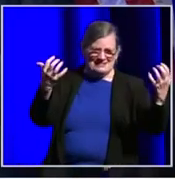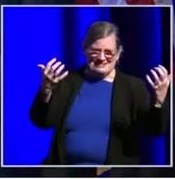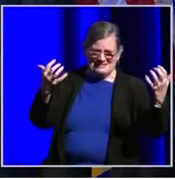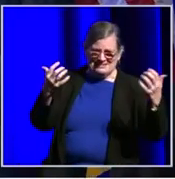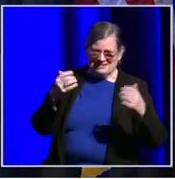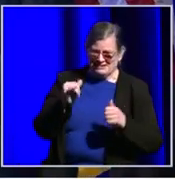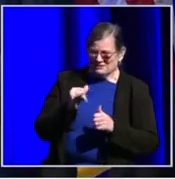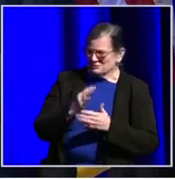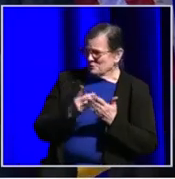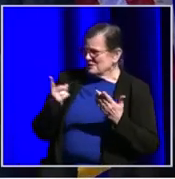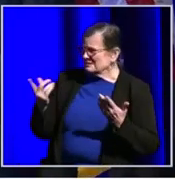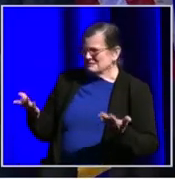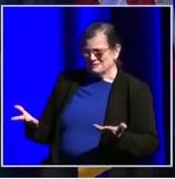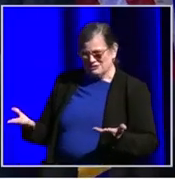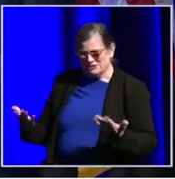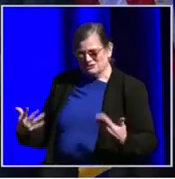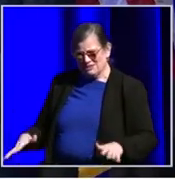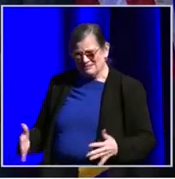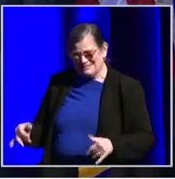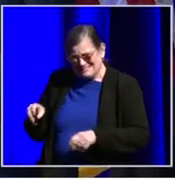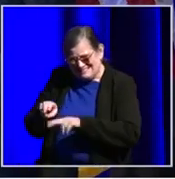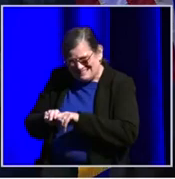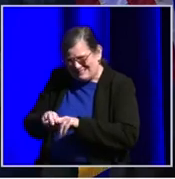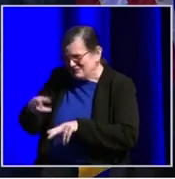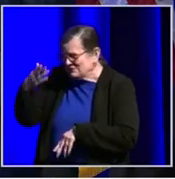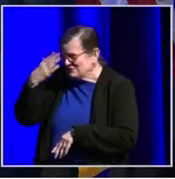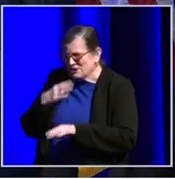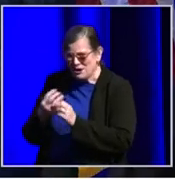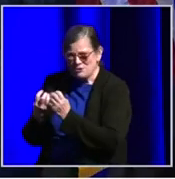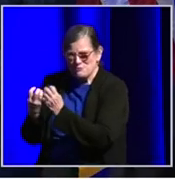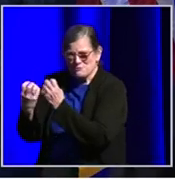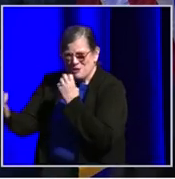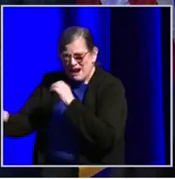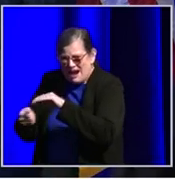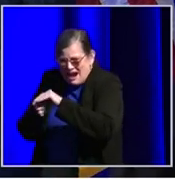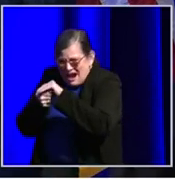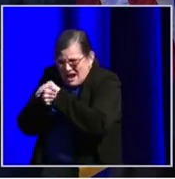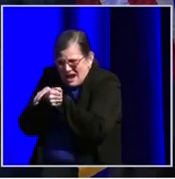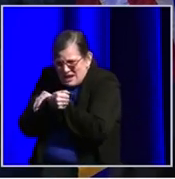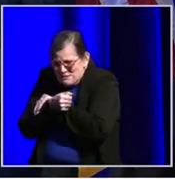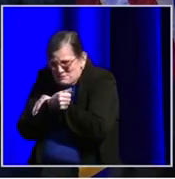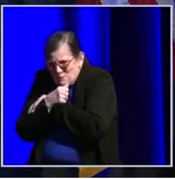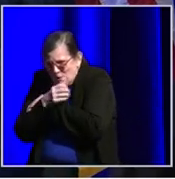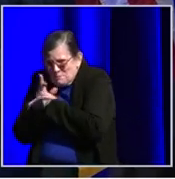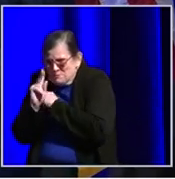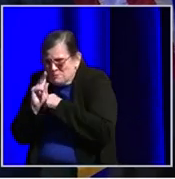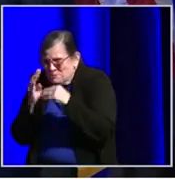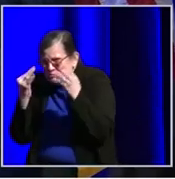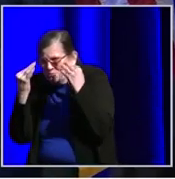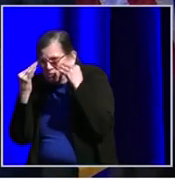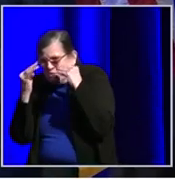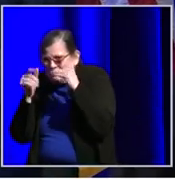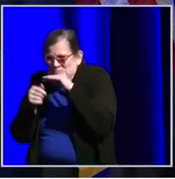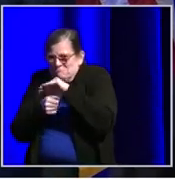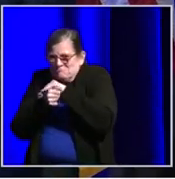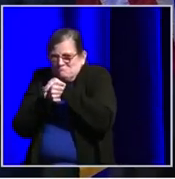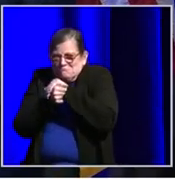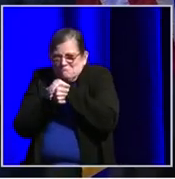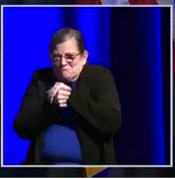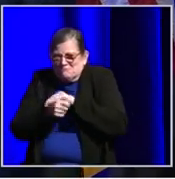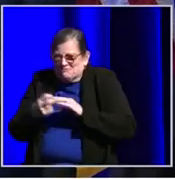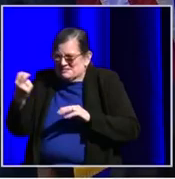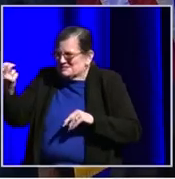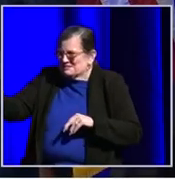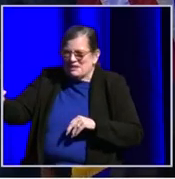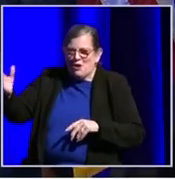very quietly sitting over there in the front row, who sneaked in and is not making a big scene. Would you please welcome former Mayor